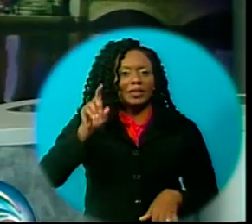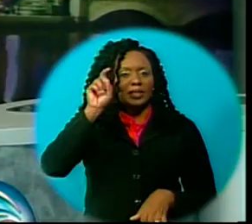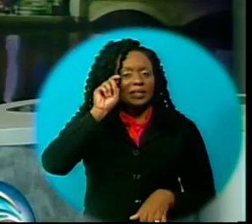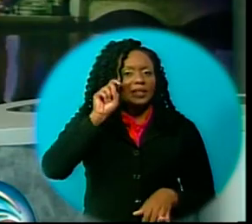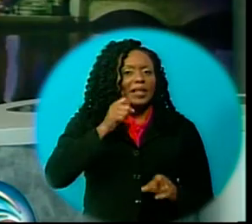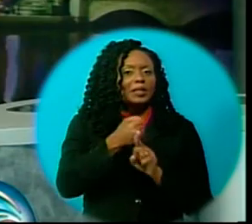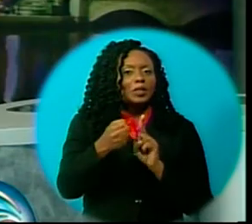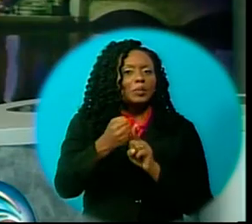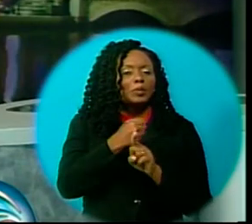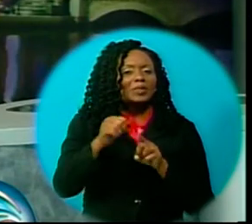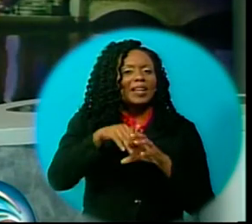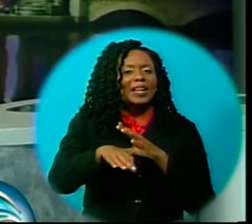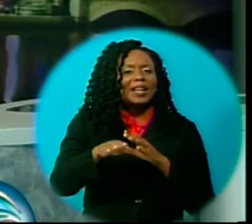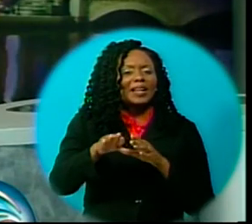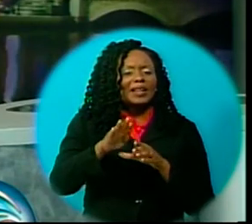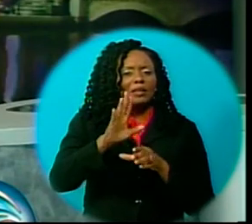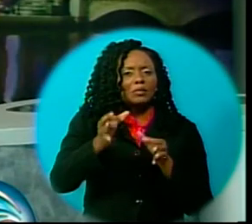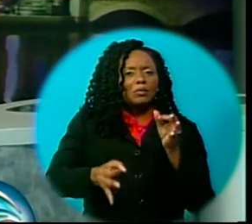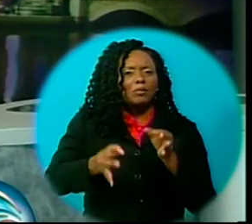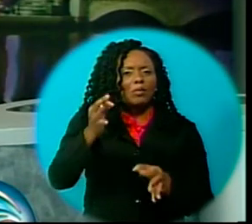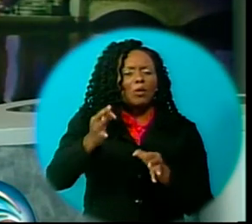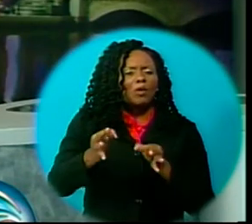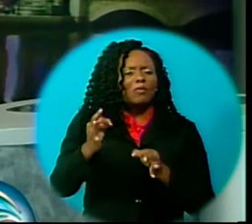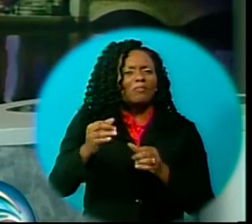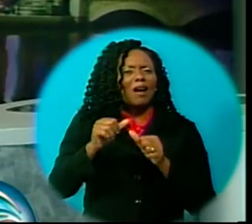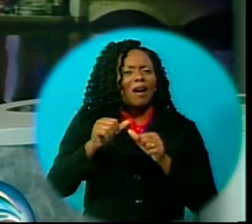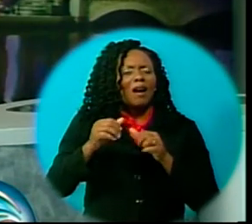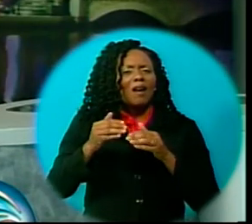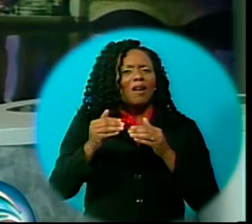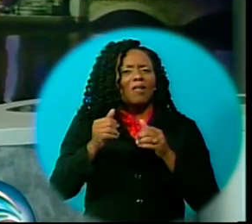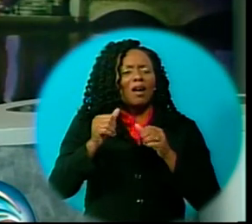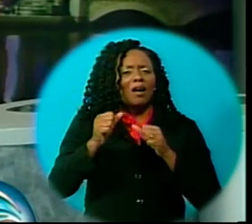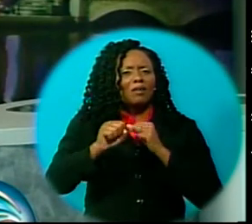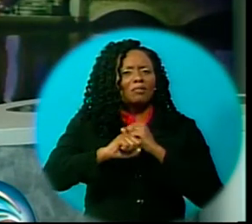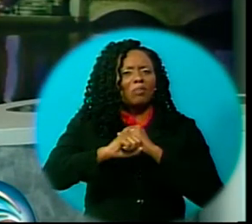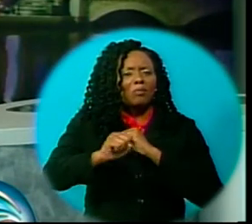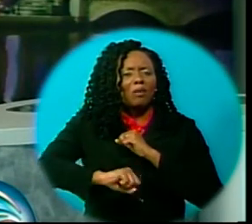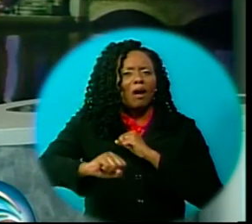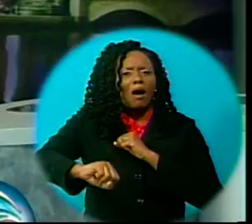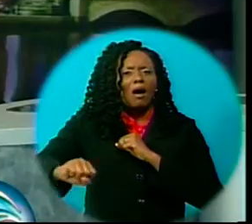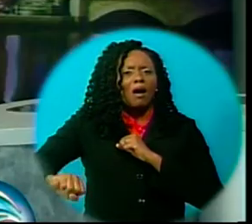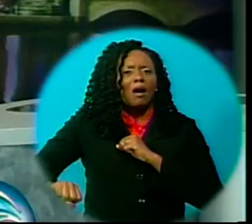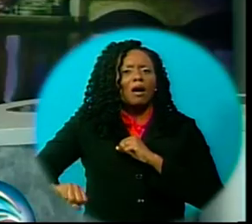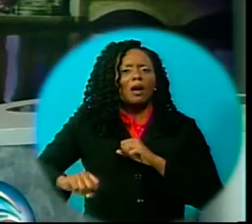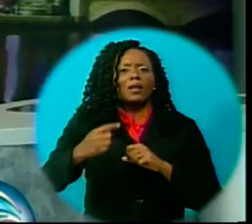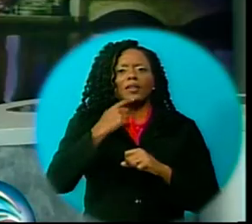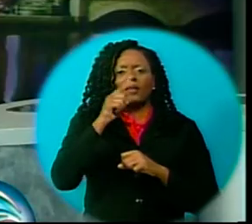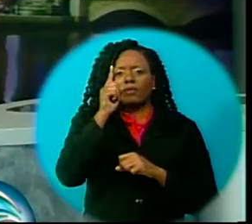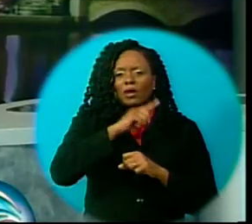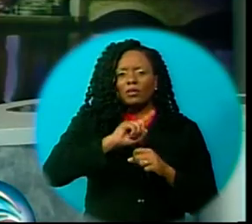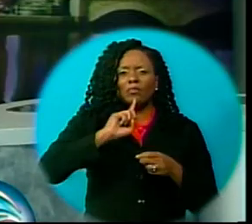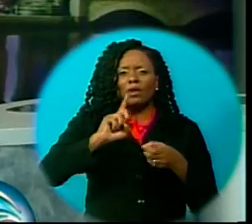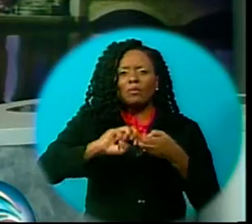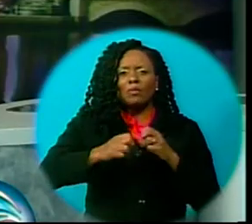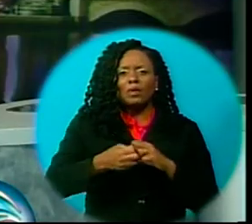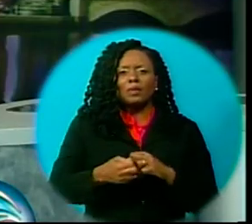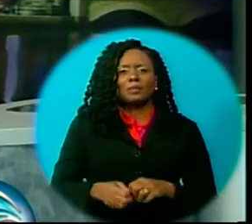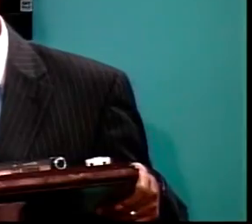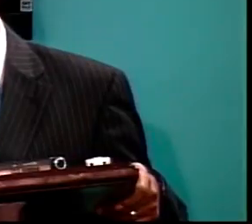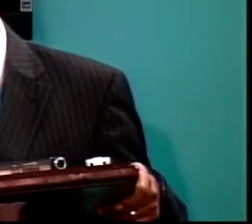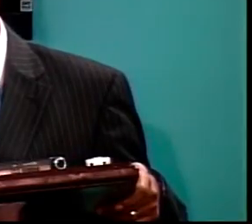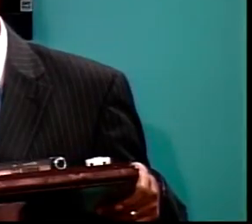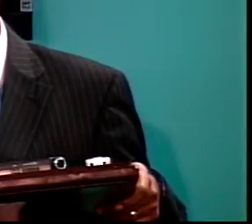in the court system for too long, with fraud cases requiring lots of documents. He said fraud has always been problematic. It's